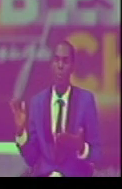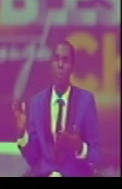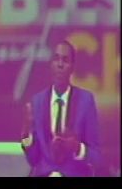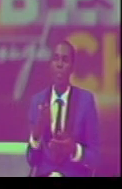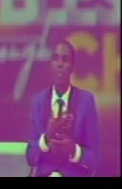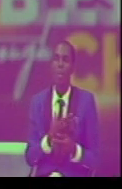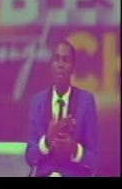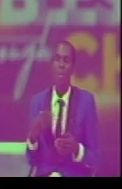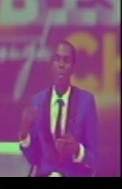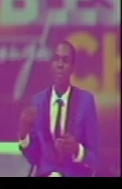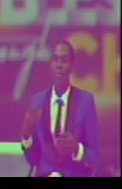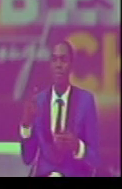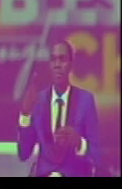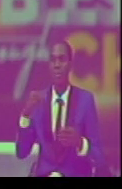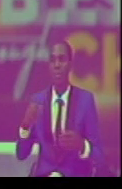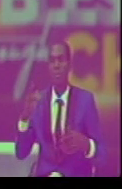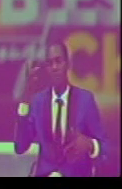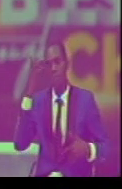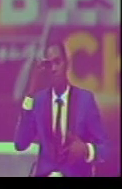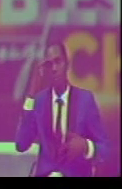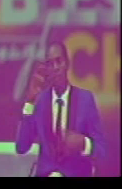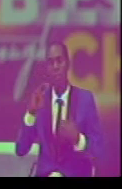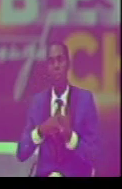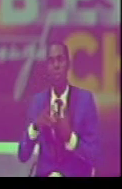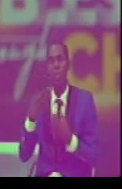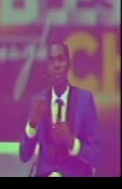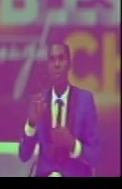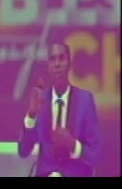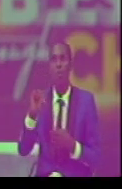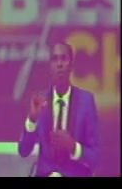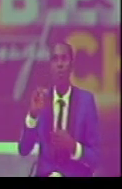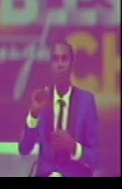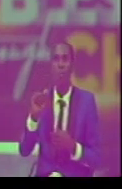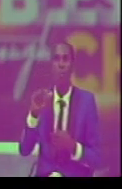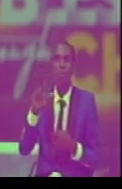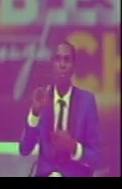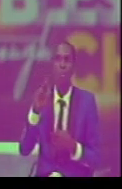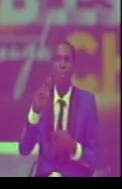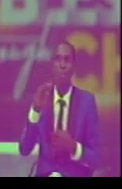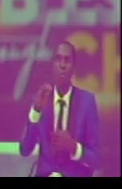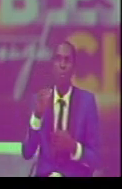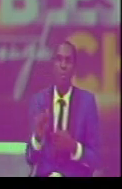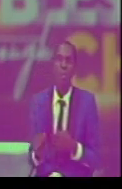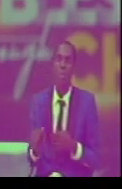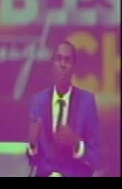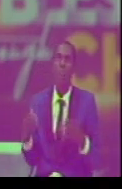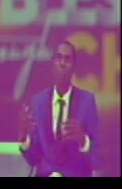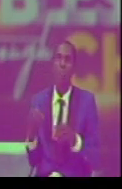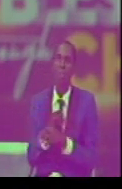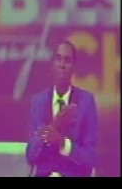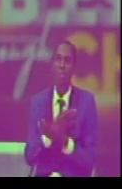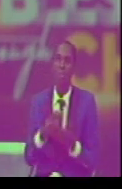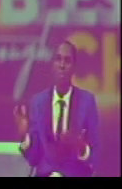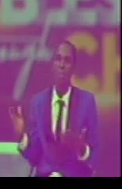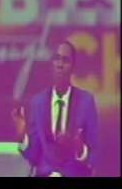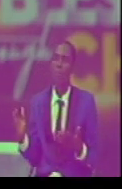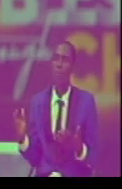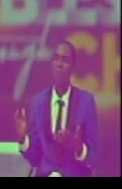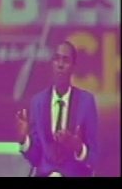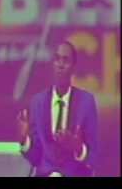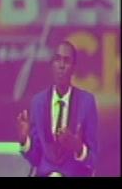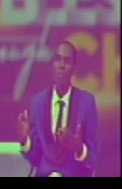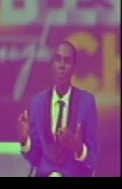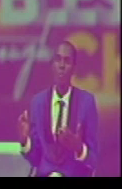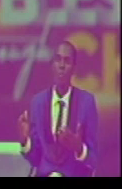healing from mouth sore, from malaria, from typhoid, coming from Ingidi, Daklana. We also have